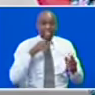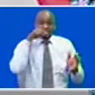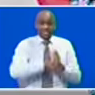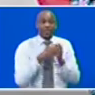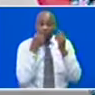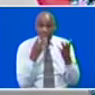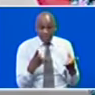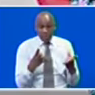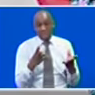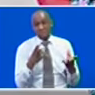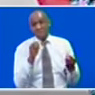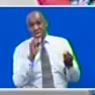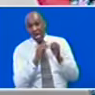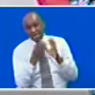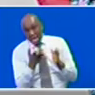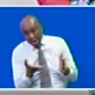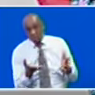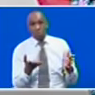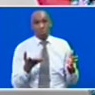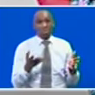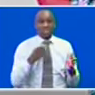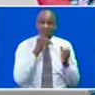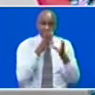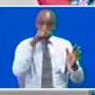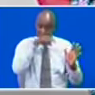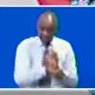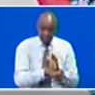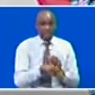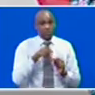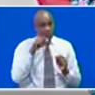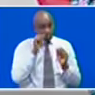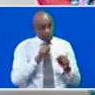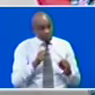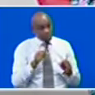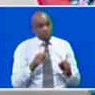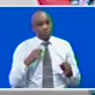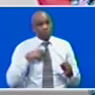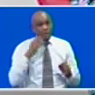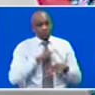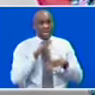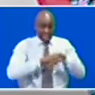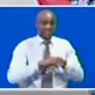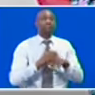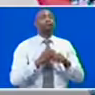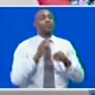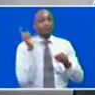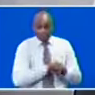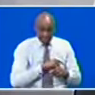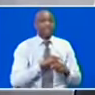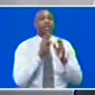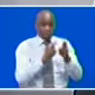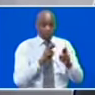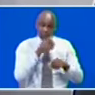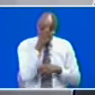of the numbers and such details, we're yet to get the concrete report itself. And once we have that, we